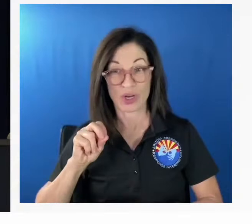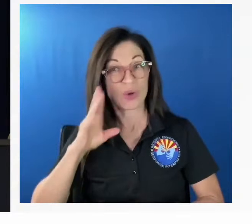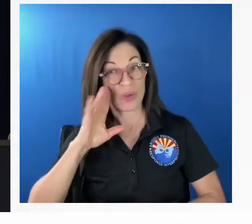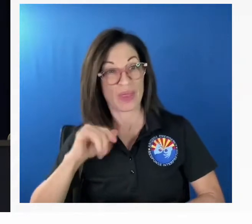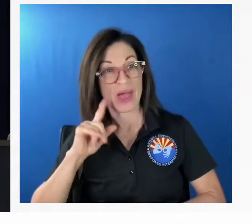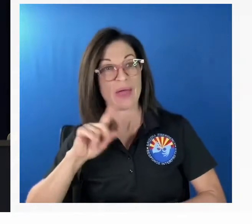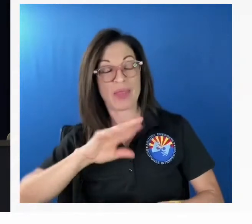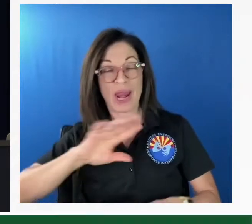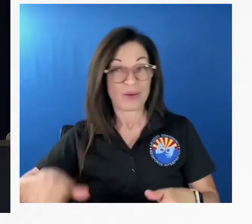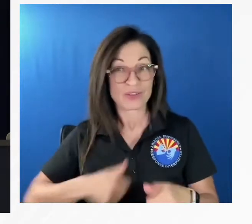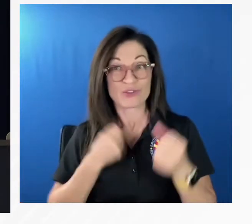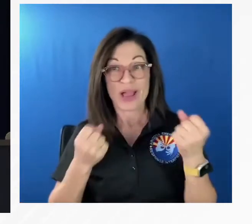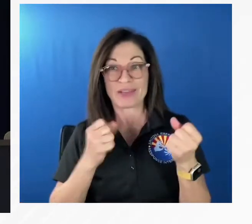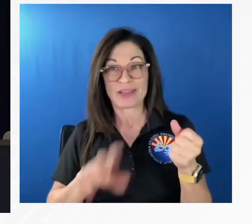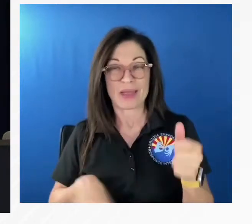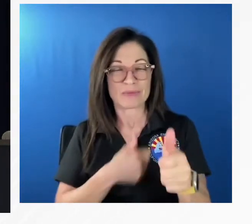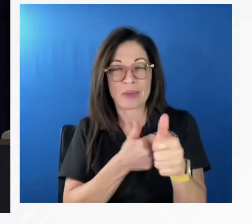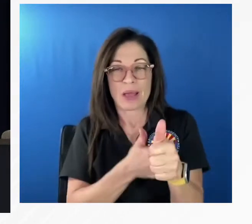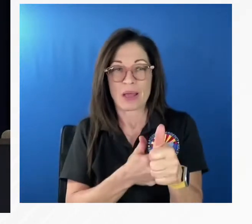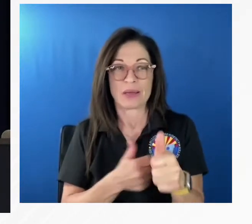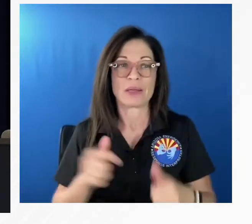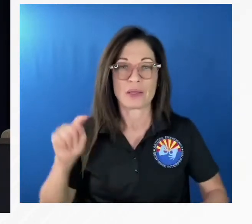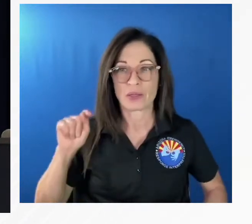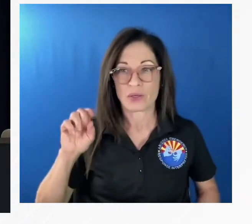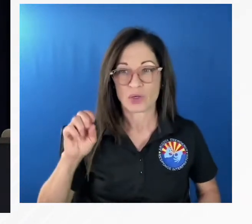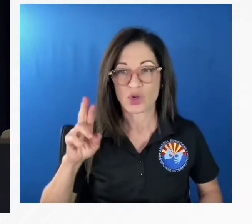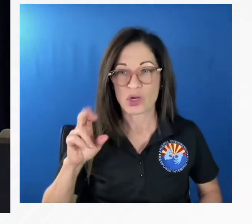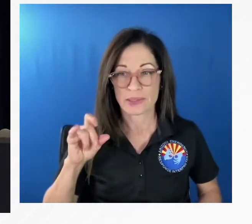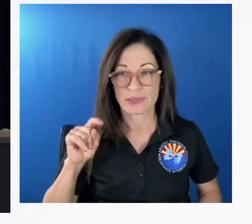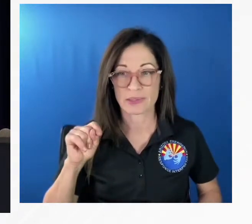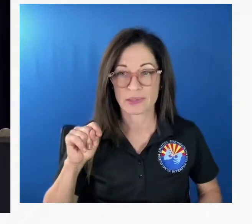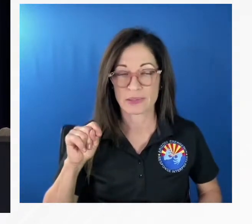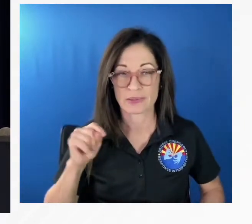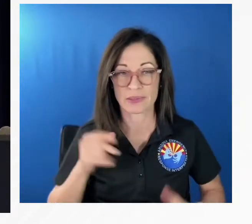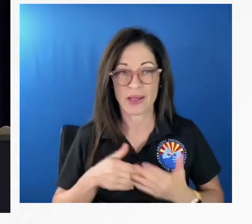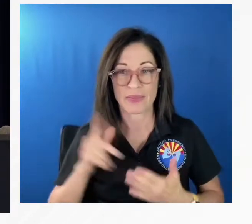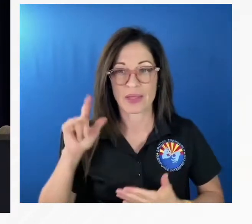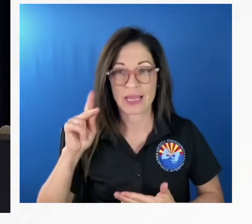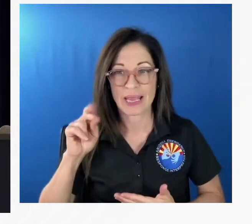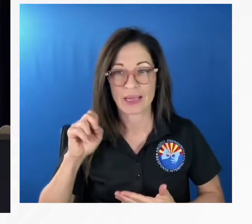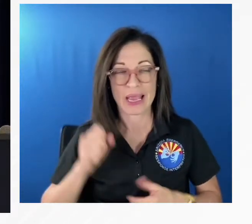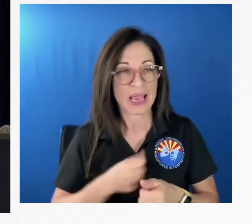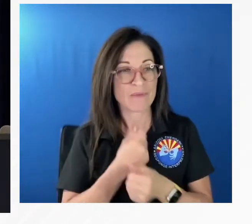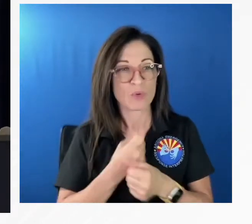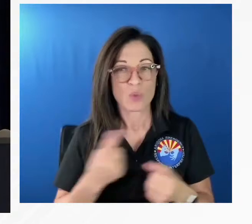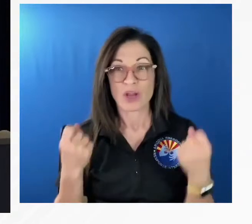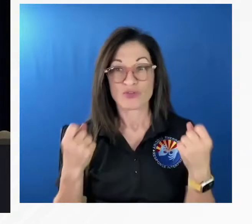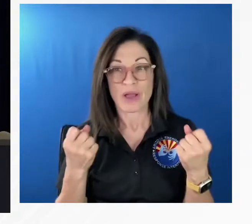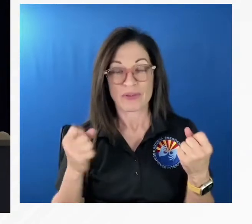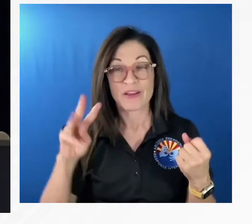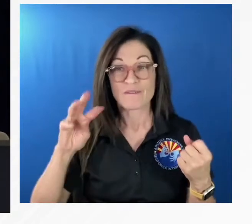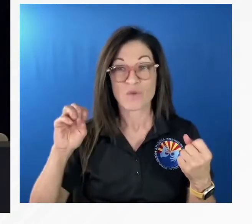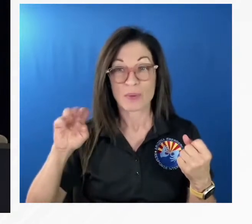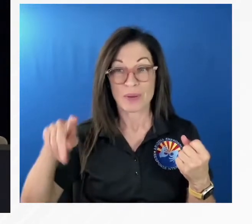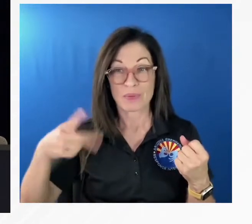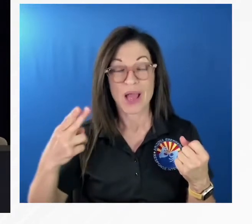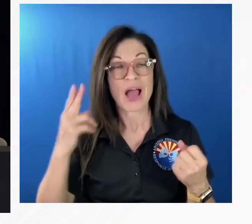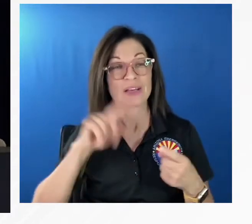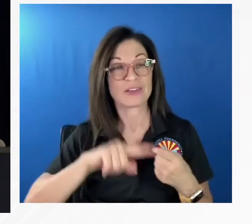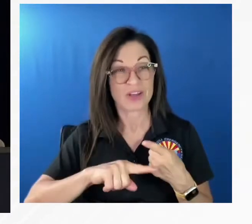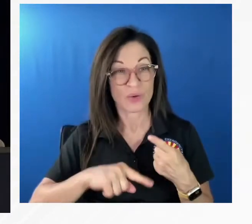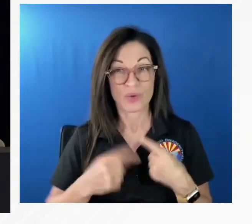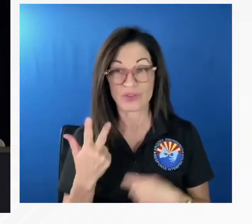tourists on the lake. And everybody was going 40 miles an hour until they hit the 3-lane, then they sped up to